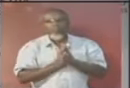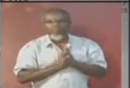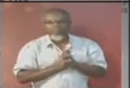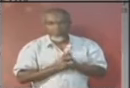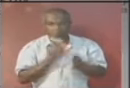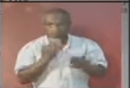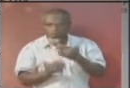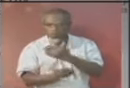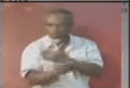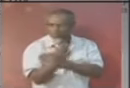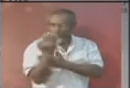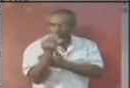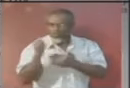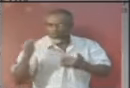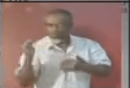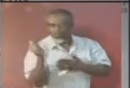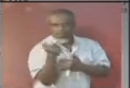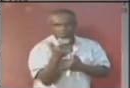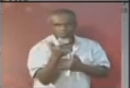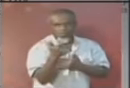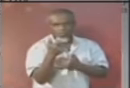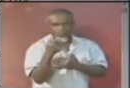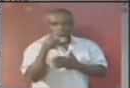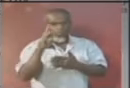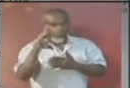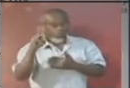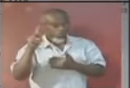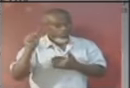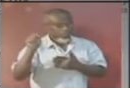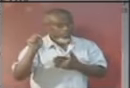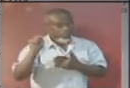Good morning to everyone. Whitfield Turner from